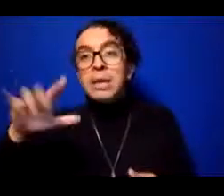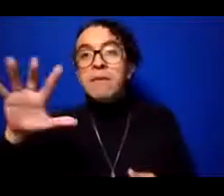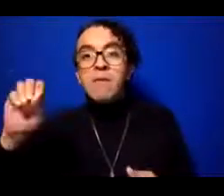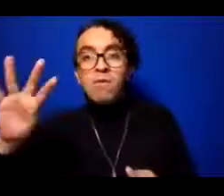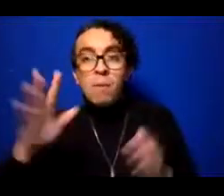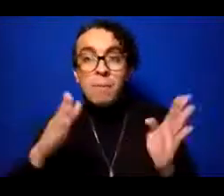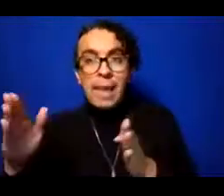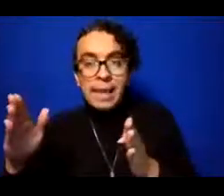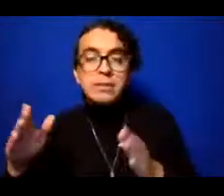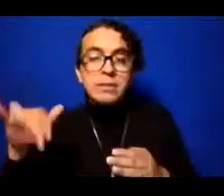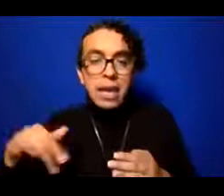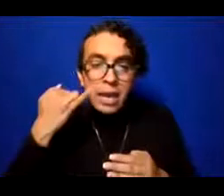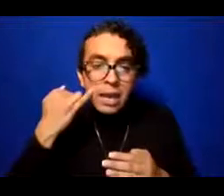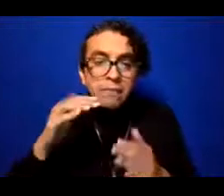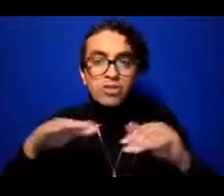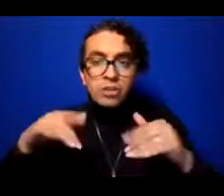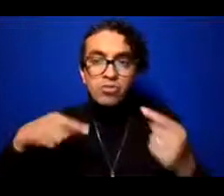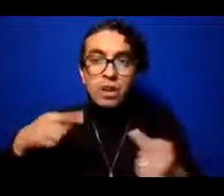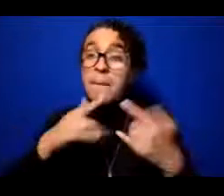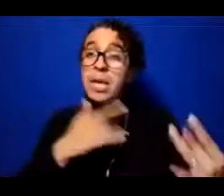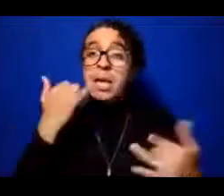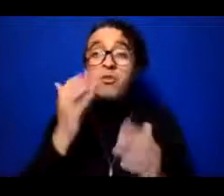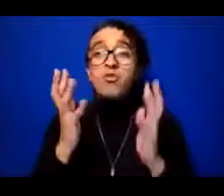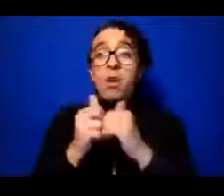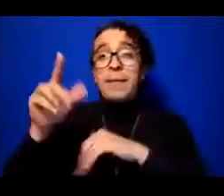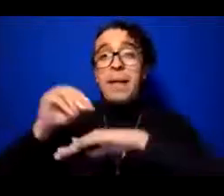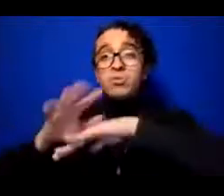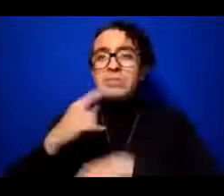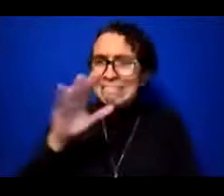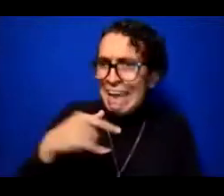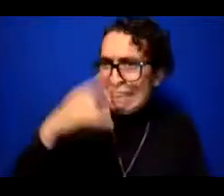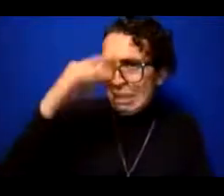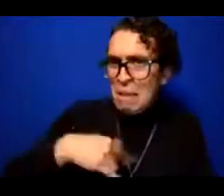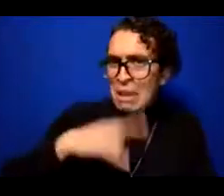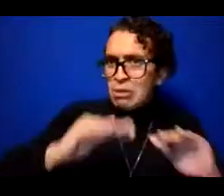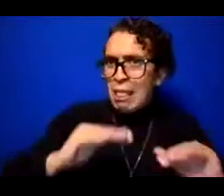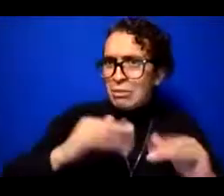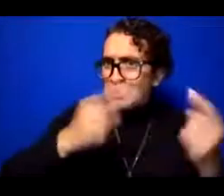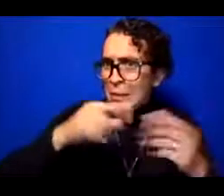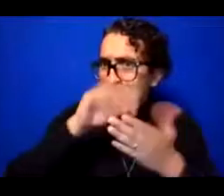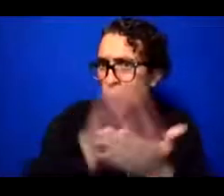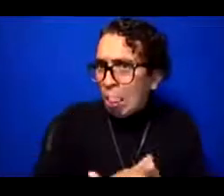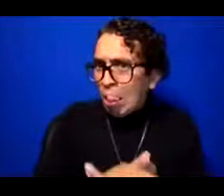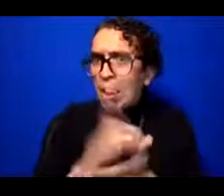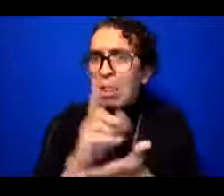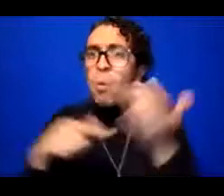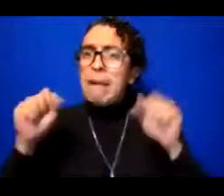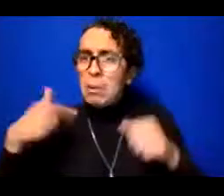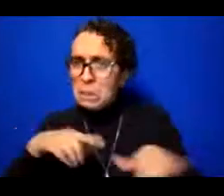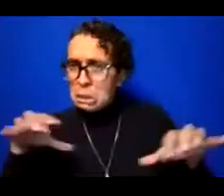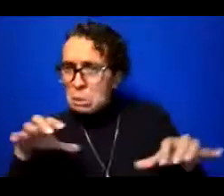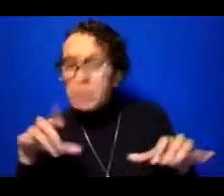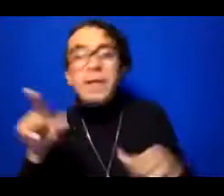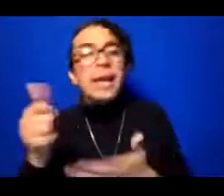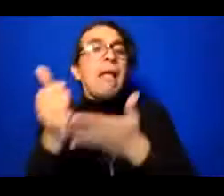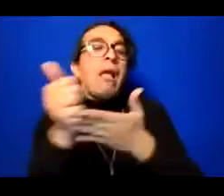struggling. But usually if you just talk to the academic advisor and say, I think my child might be struggling a bit in school, you know, what can we do? And they can kind of help guide